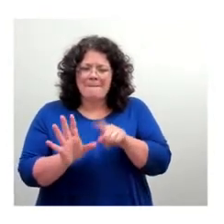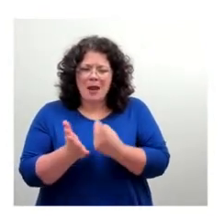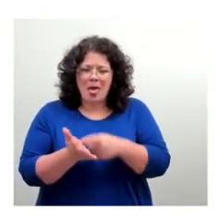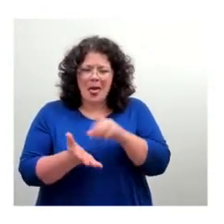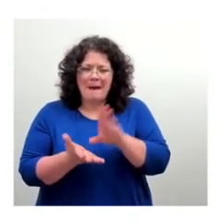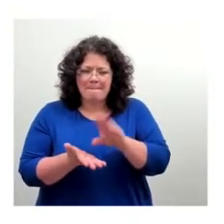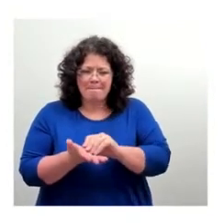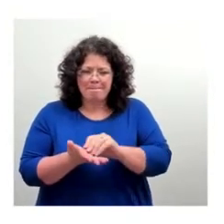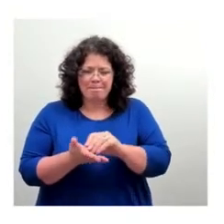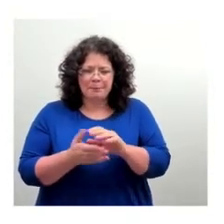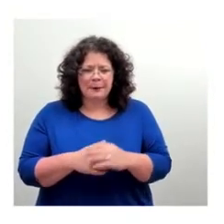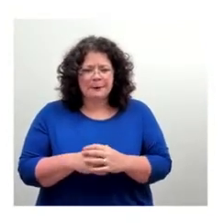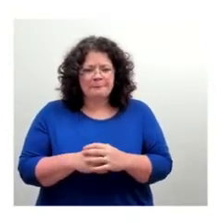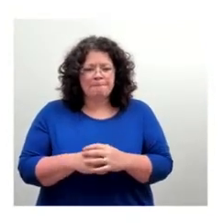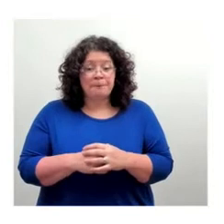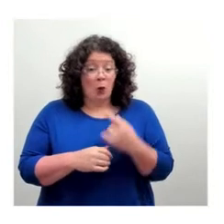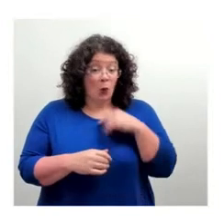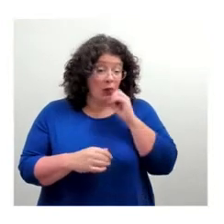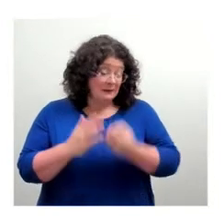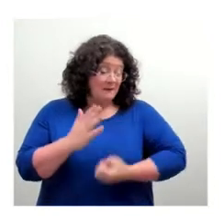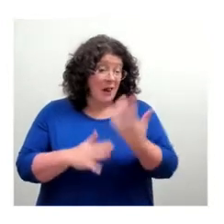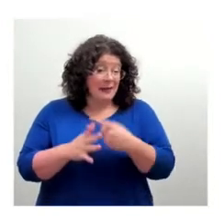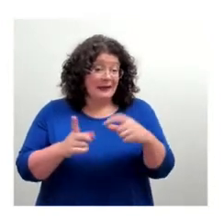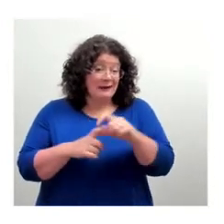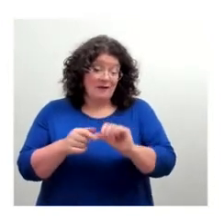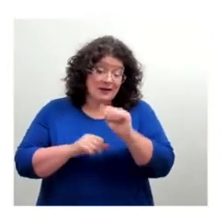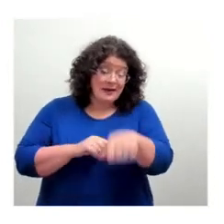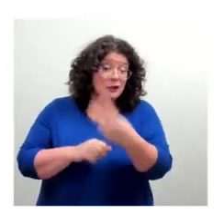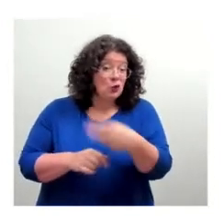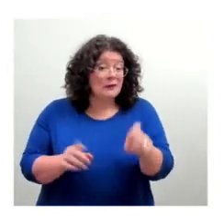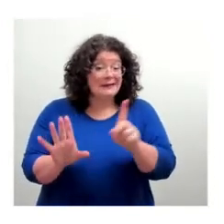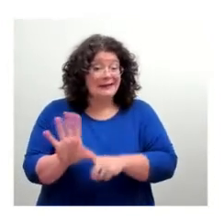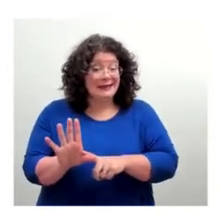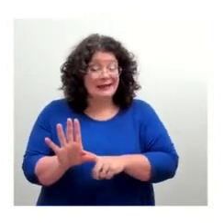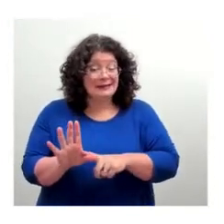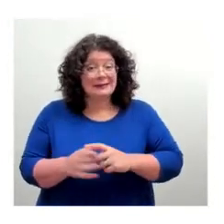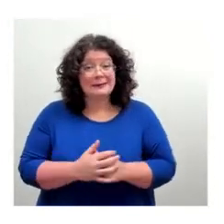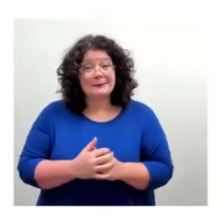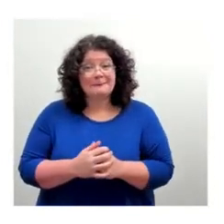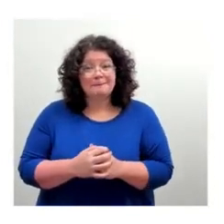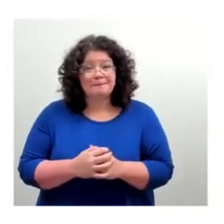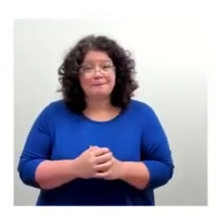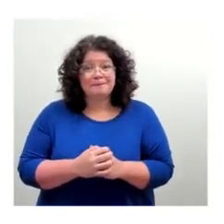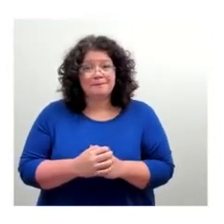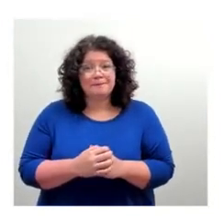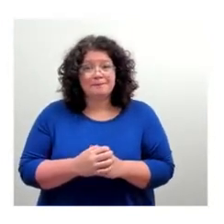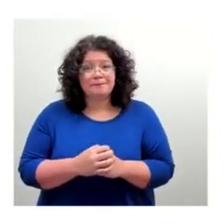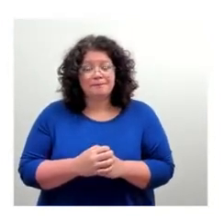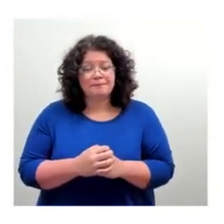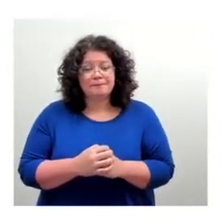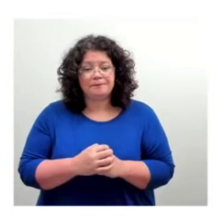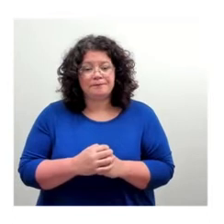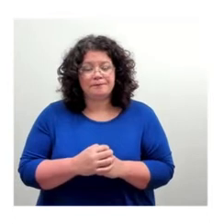Thank you, Richard. Lots of impressive stats there. I was just noting down the stats. I'm going to be using those. I hope I'm allowed to